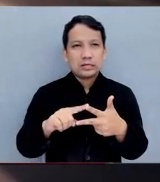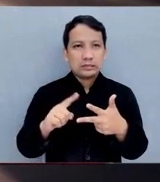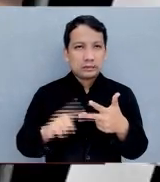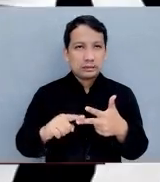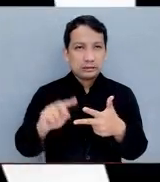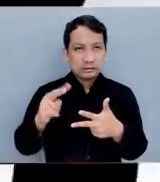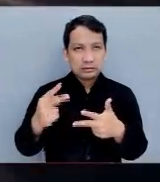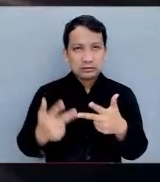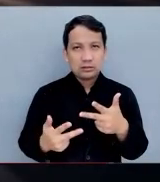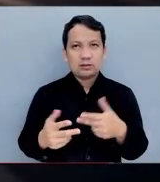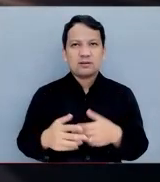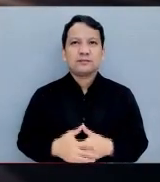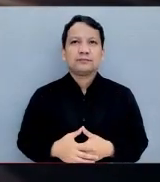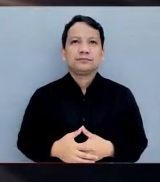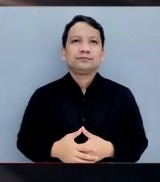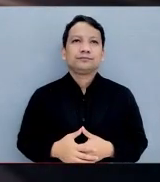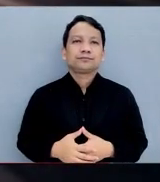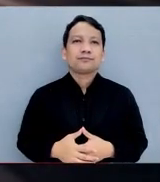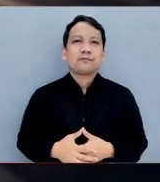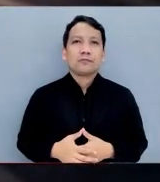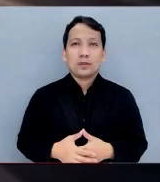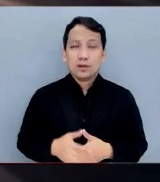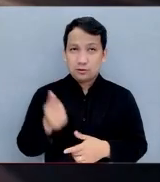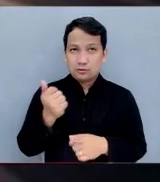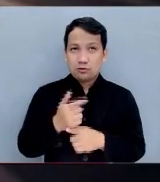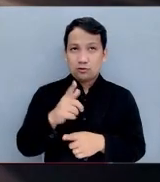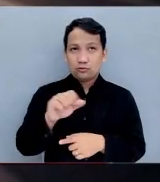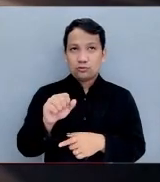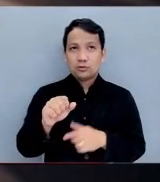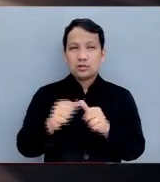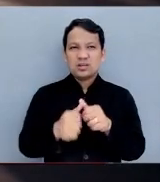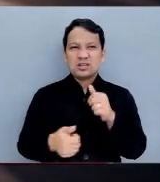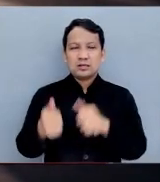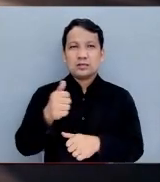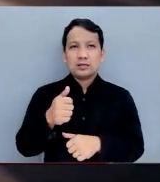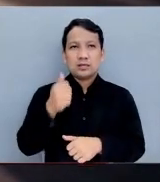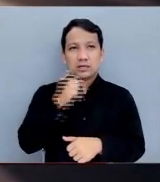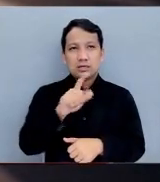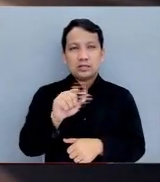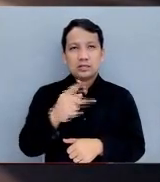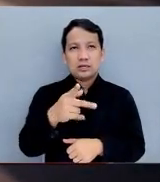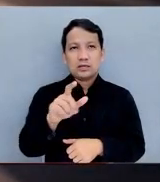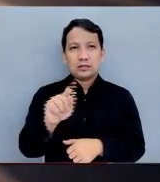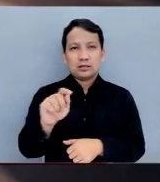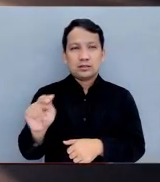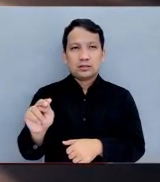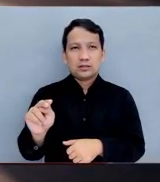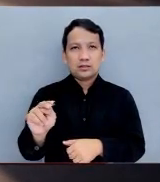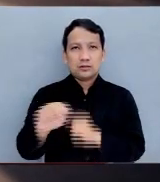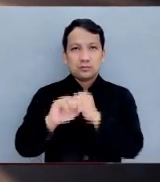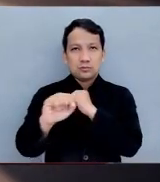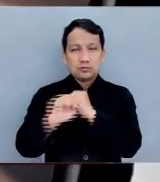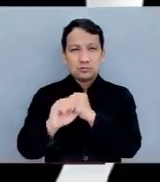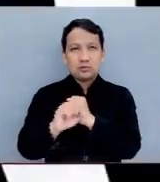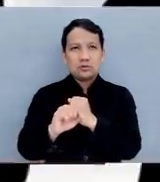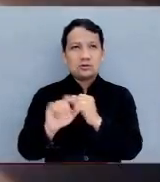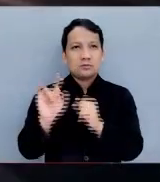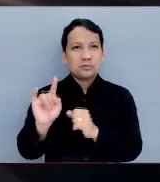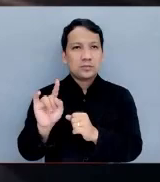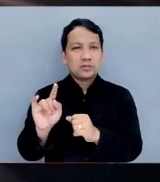place. Sa autocross naman, champion si Laika Tan sa promotional class media.